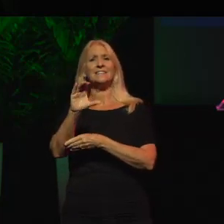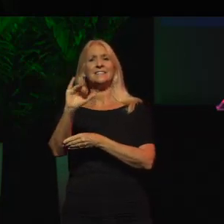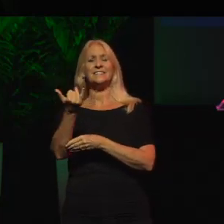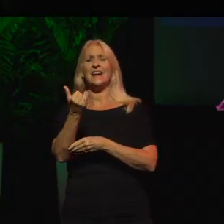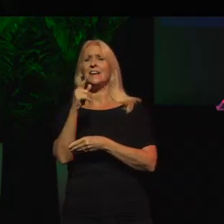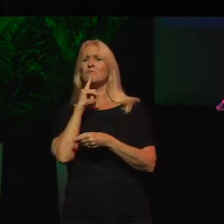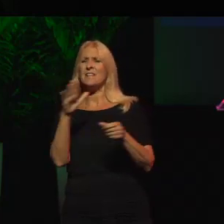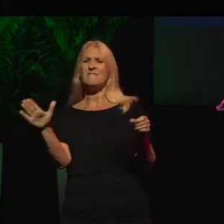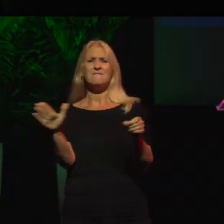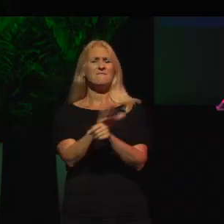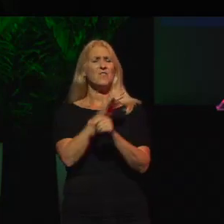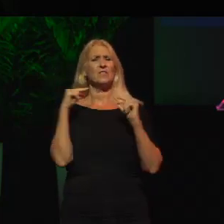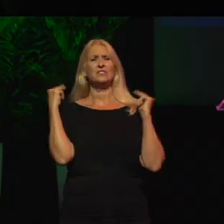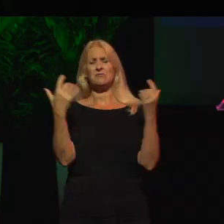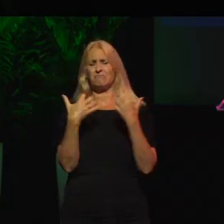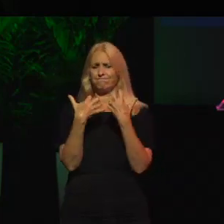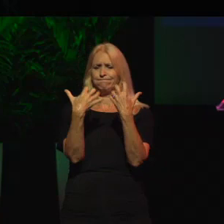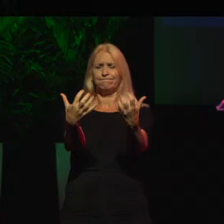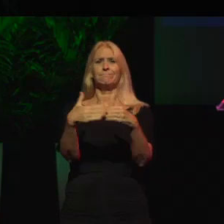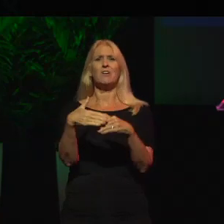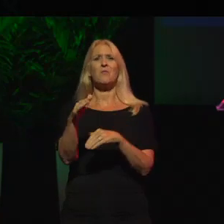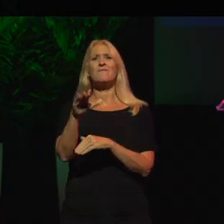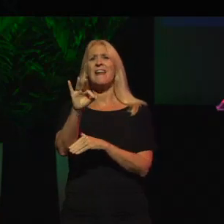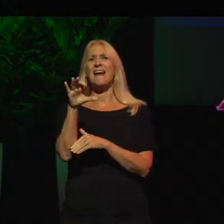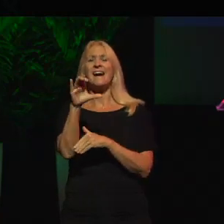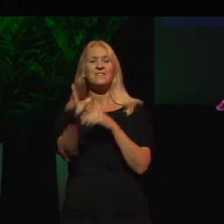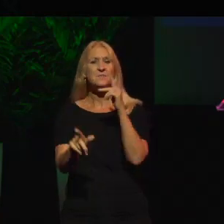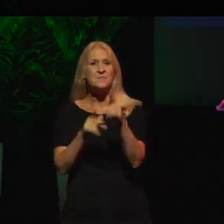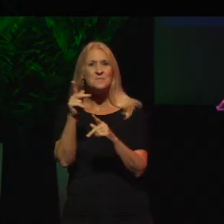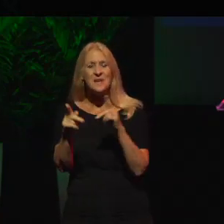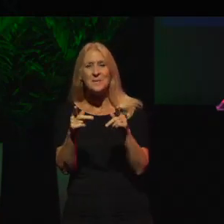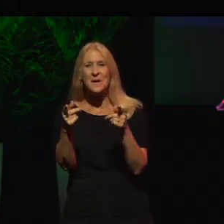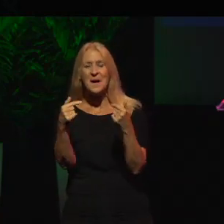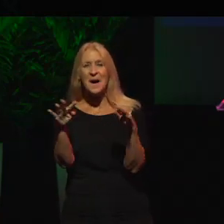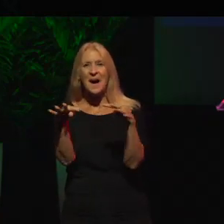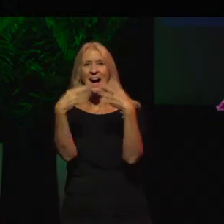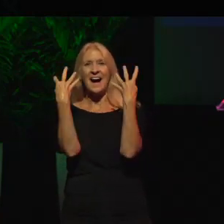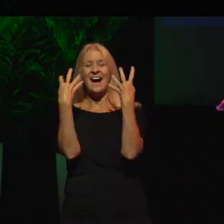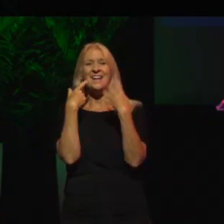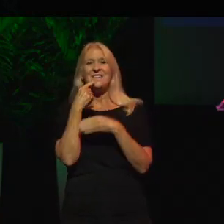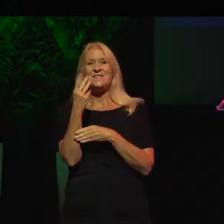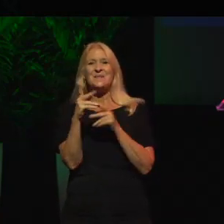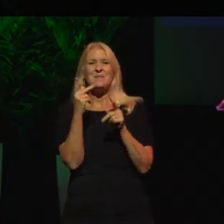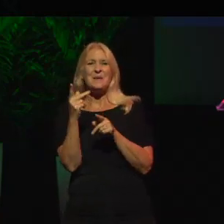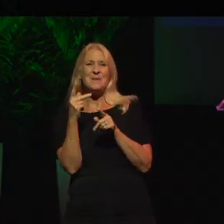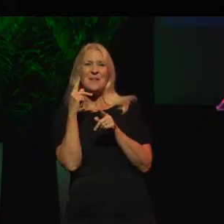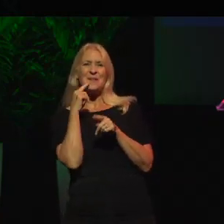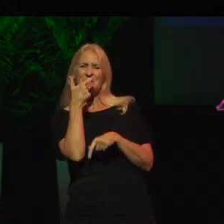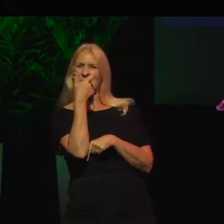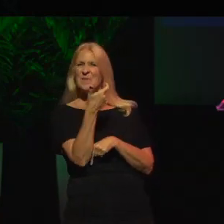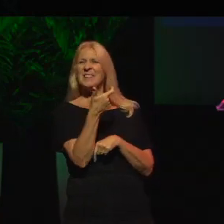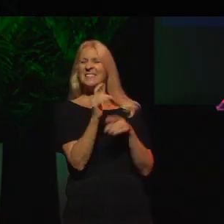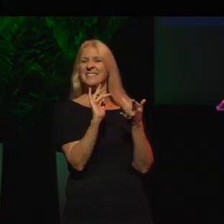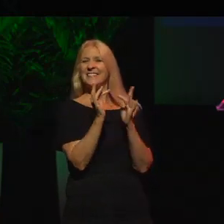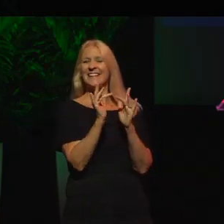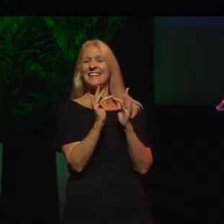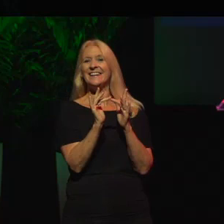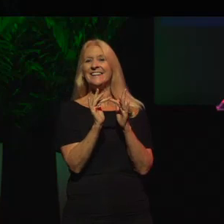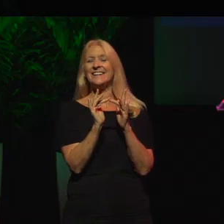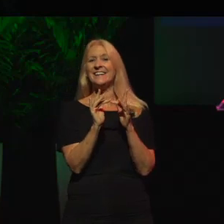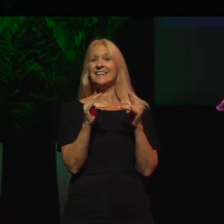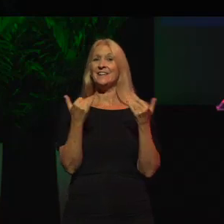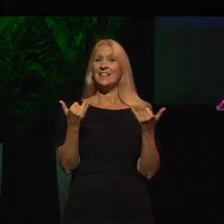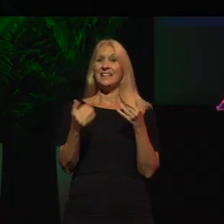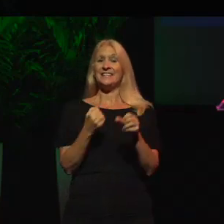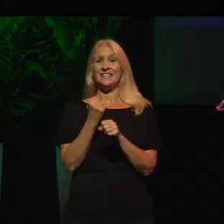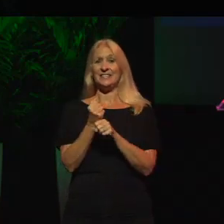rather filled gymnasium with over 900 people in attendance and just a handful of people who were out there virtually. And then this